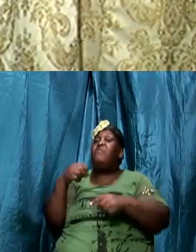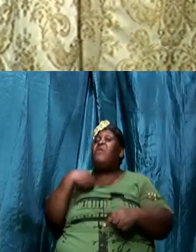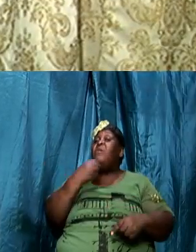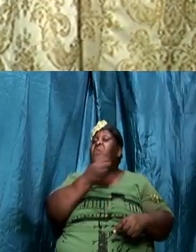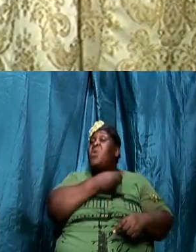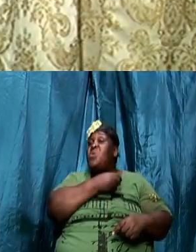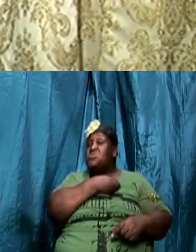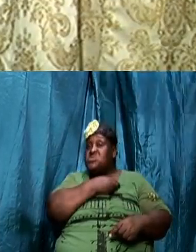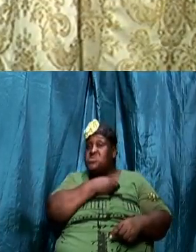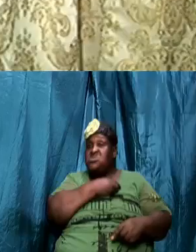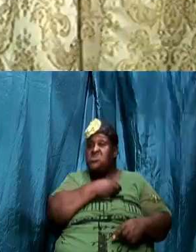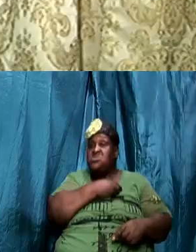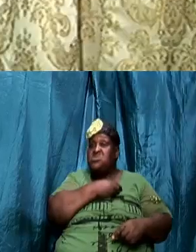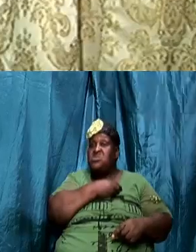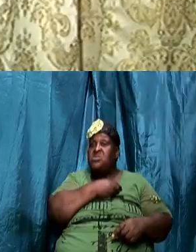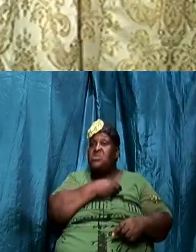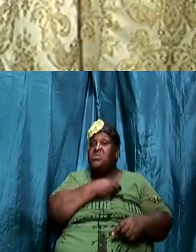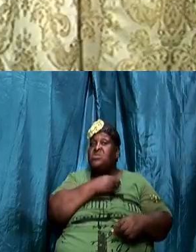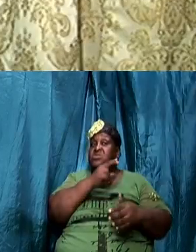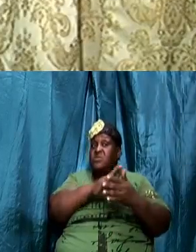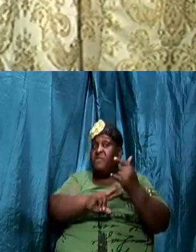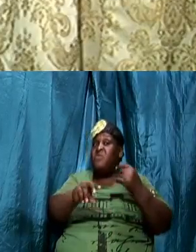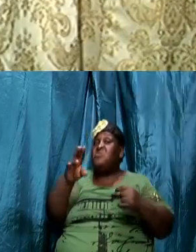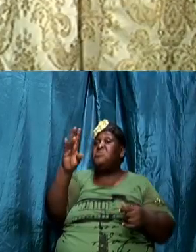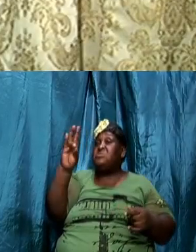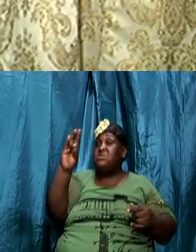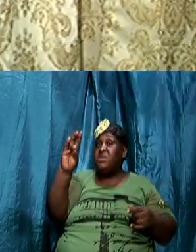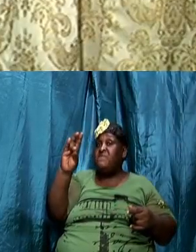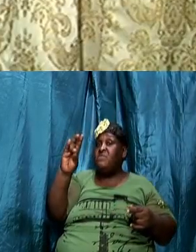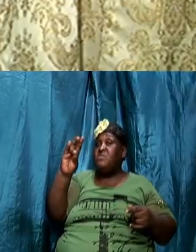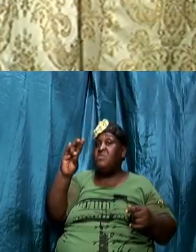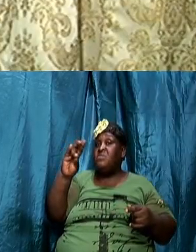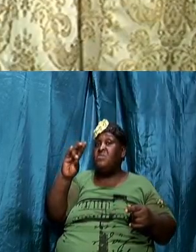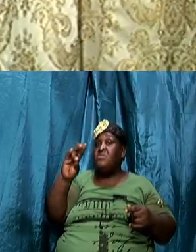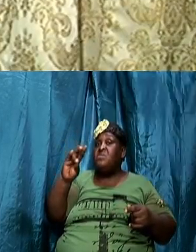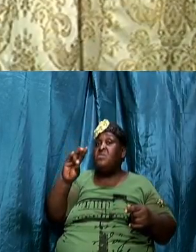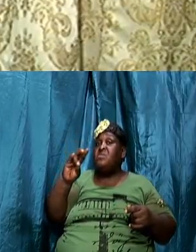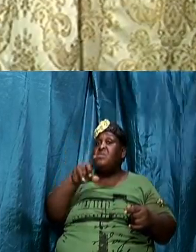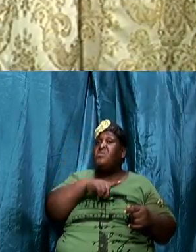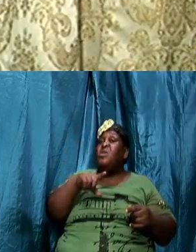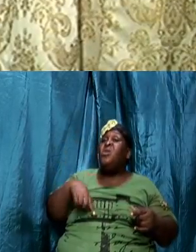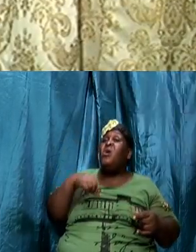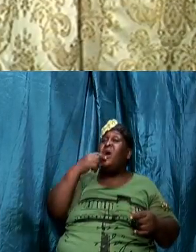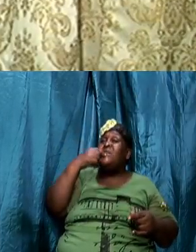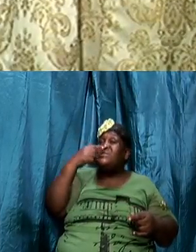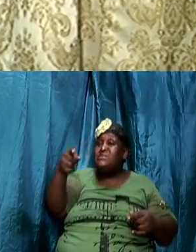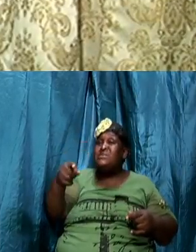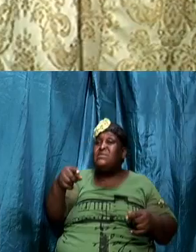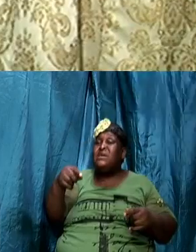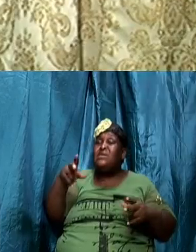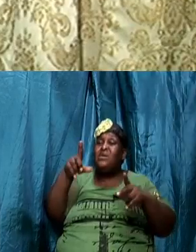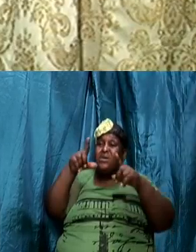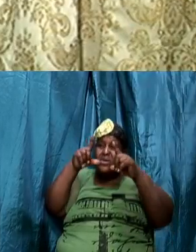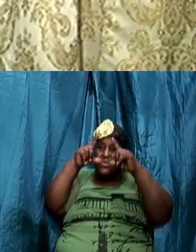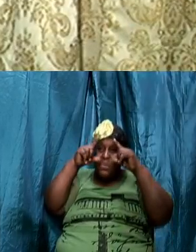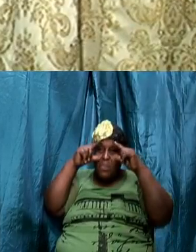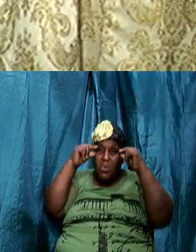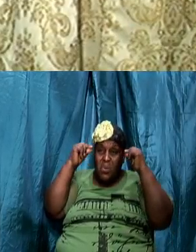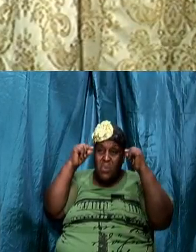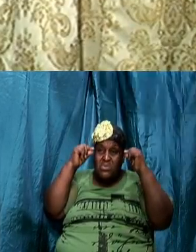go get thee down, for thy people which thou broughtest. Is not Moses bring them from Egypt? Is